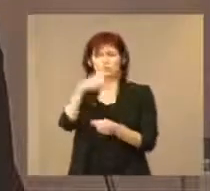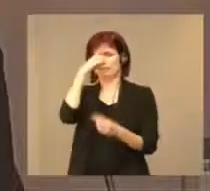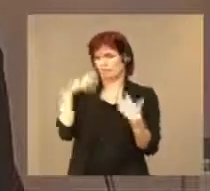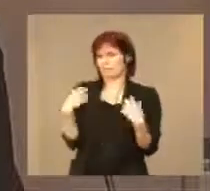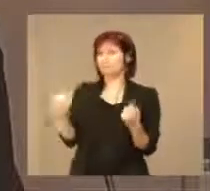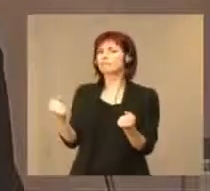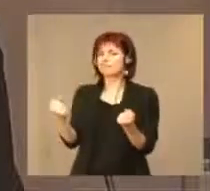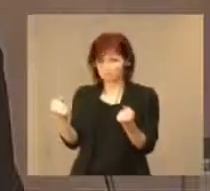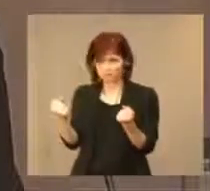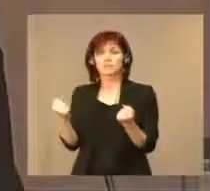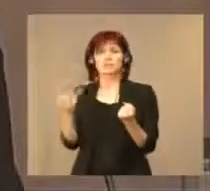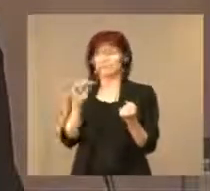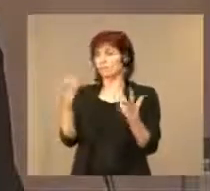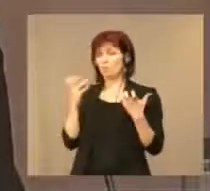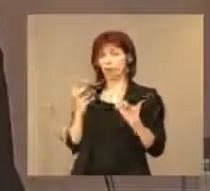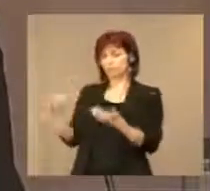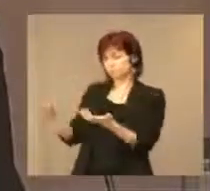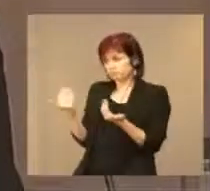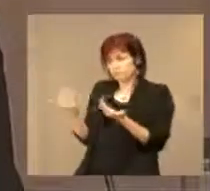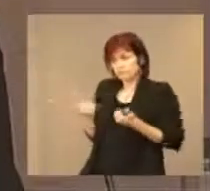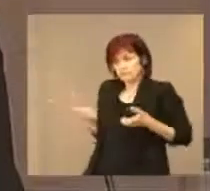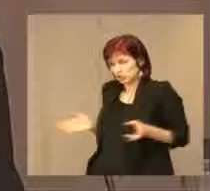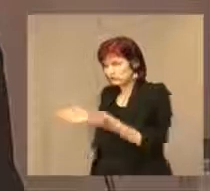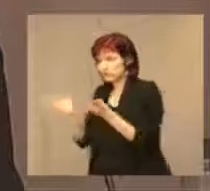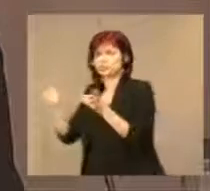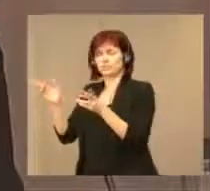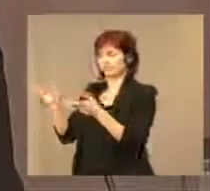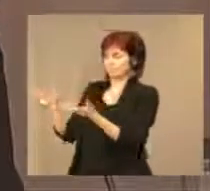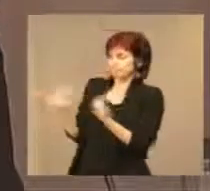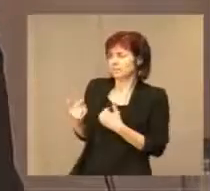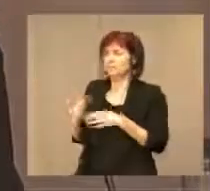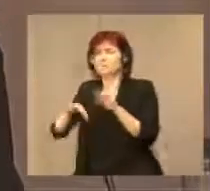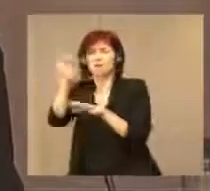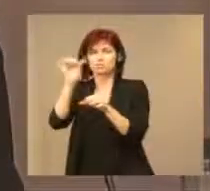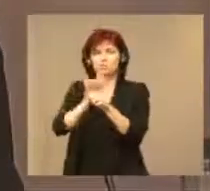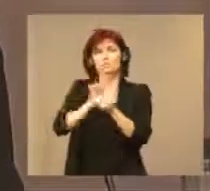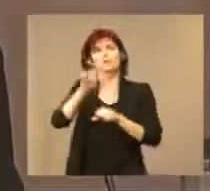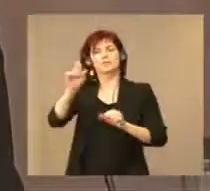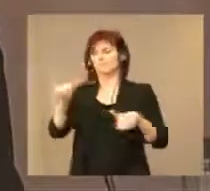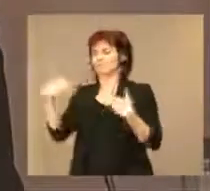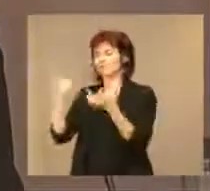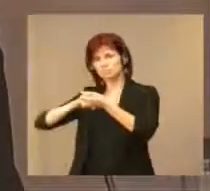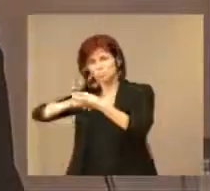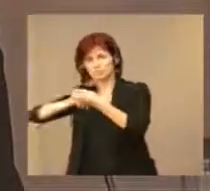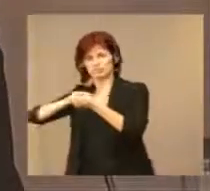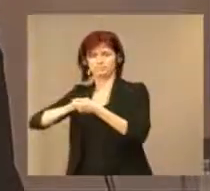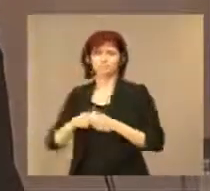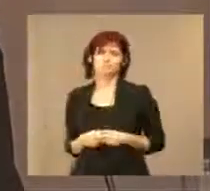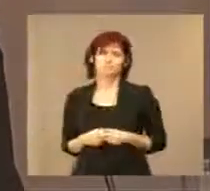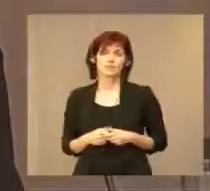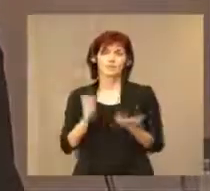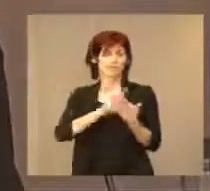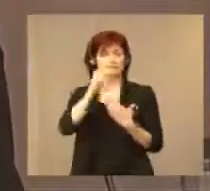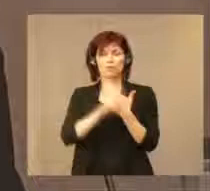come to work, we need to have supports to help people with the trauma that they have experienced. Programs need to be customized to suit the